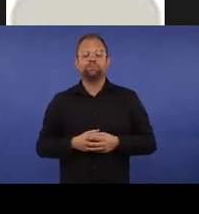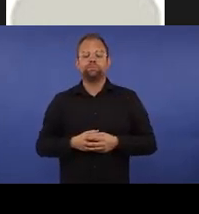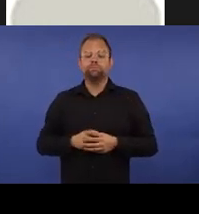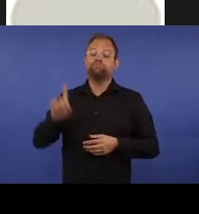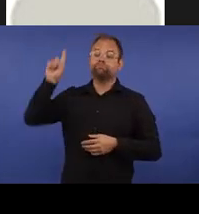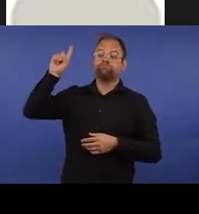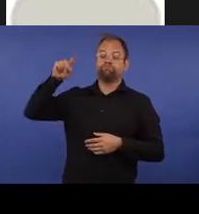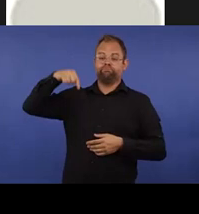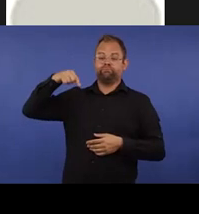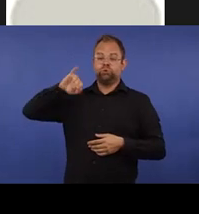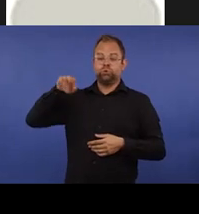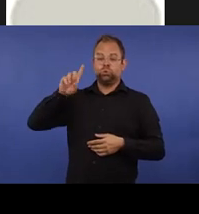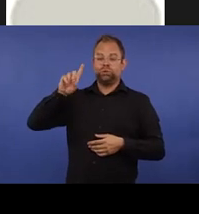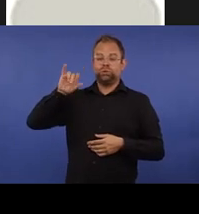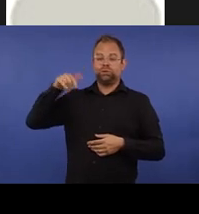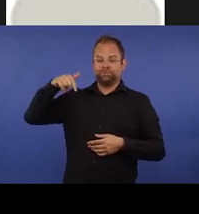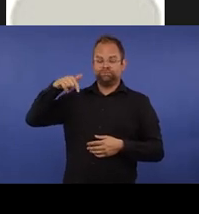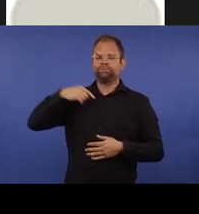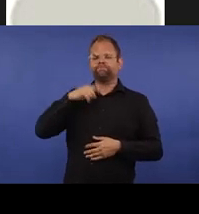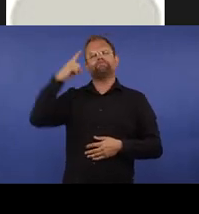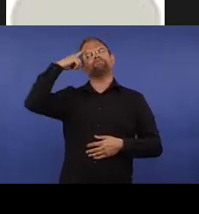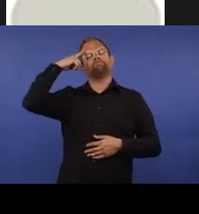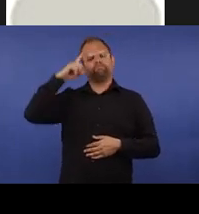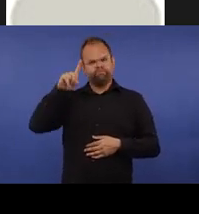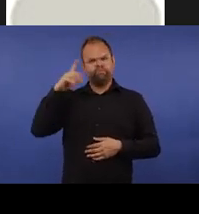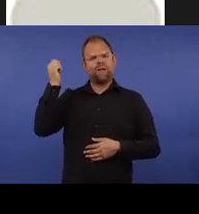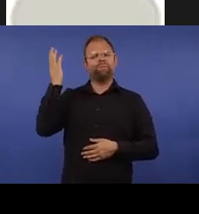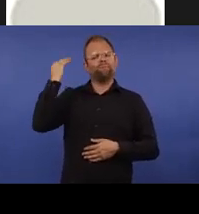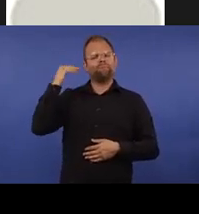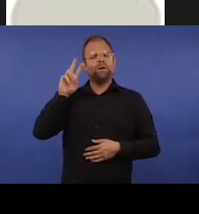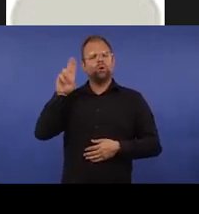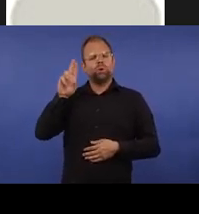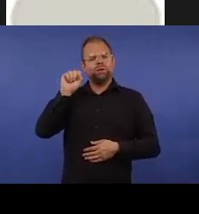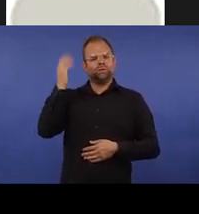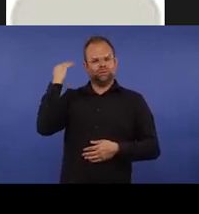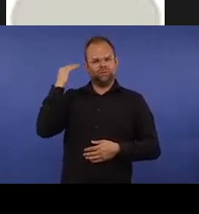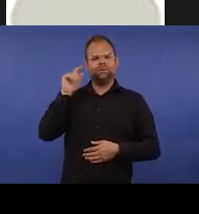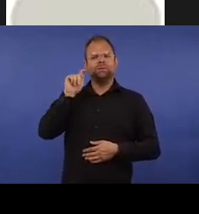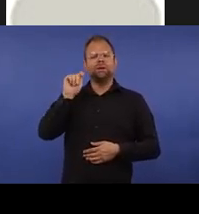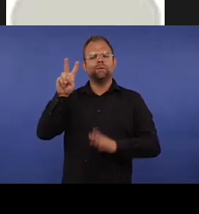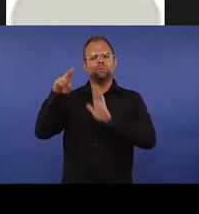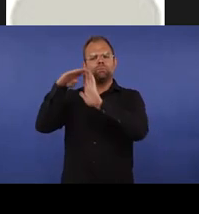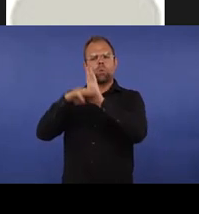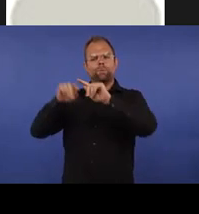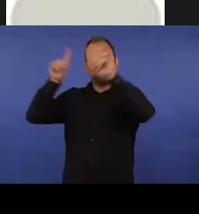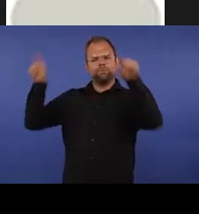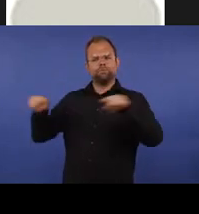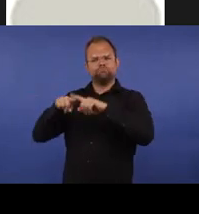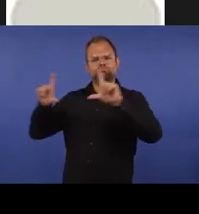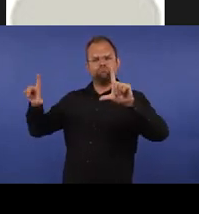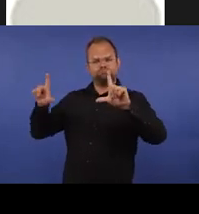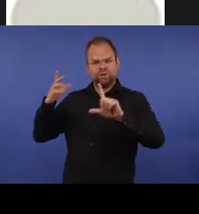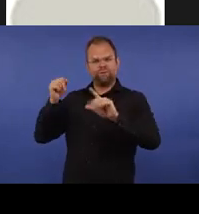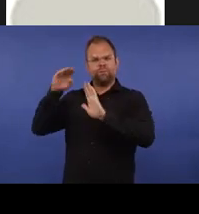was it called? I used augmentative communication. About a young boy who uses